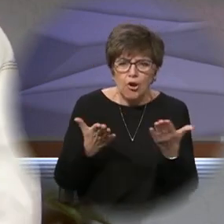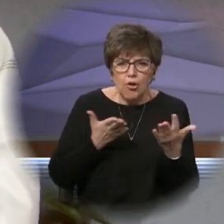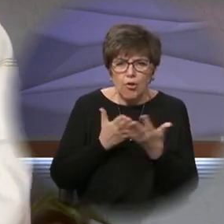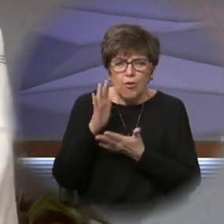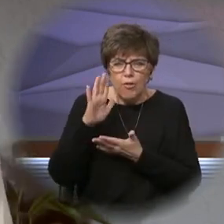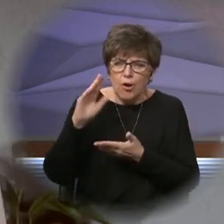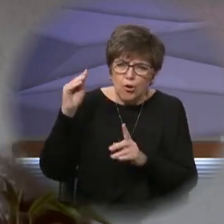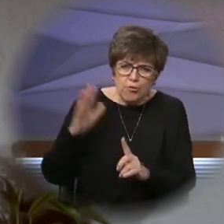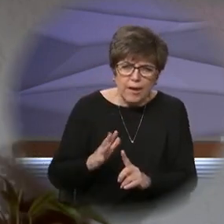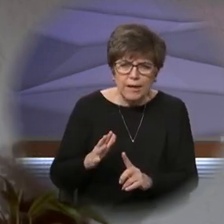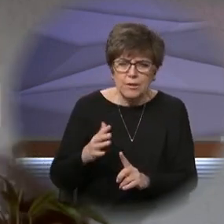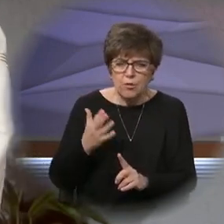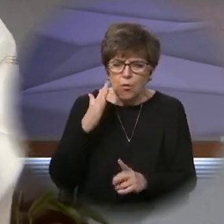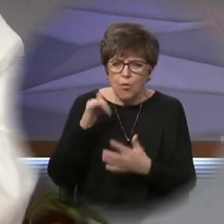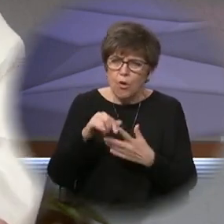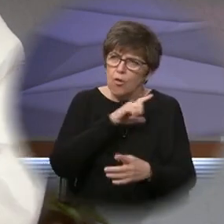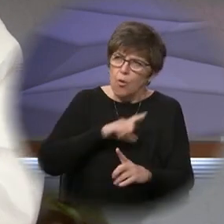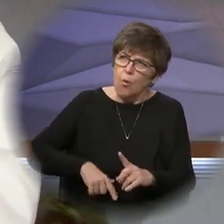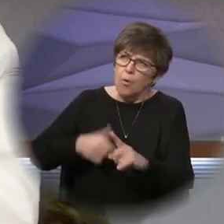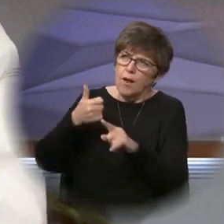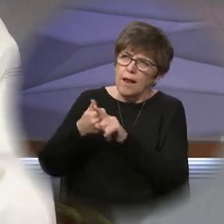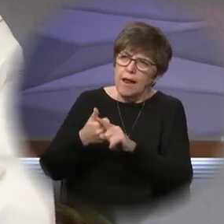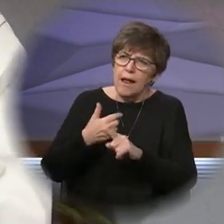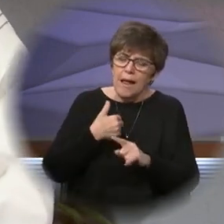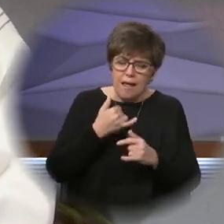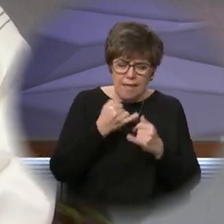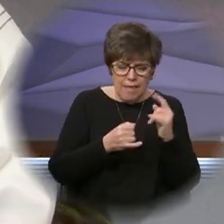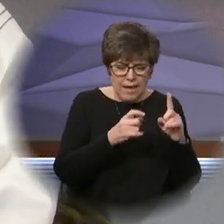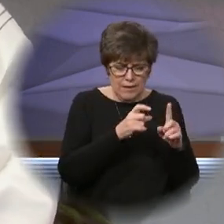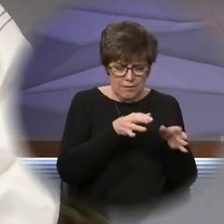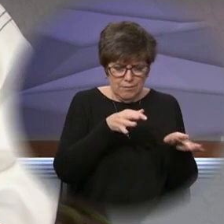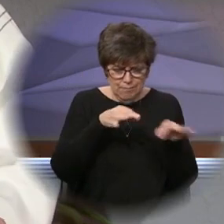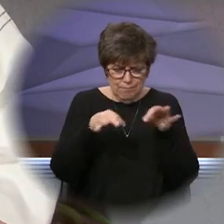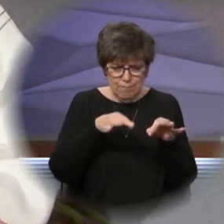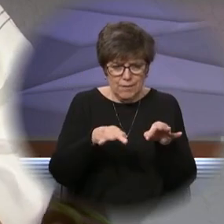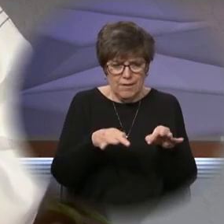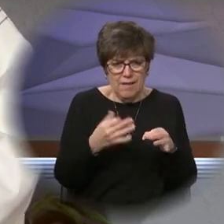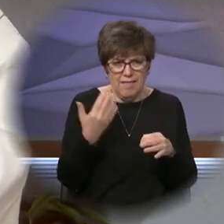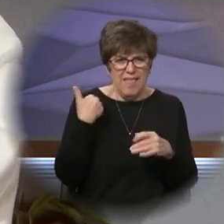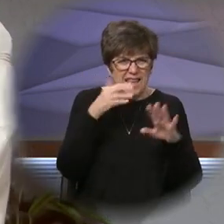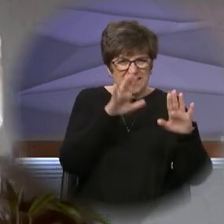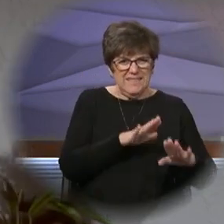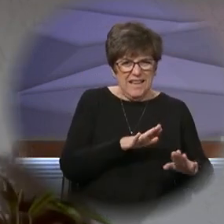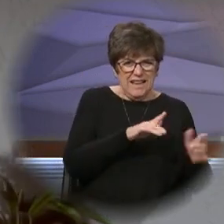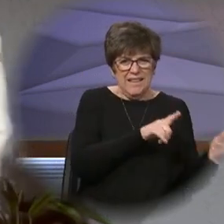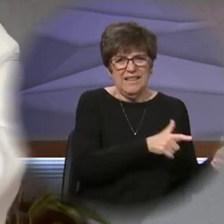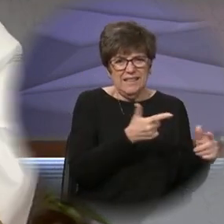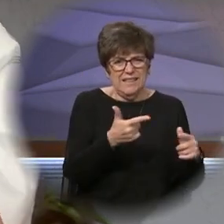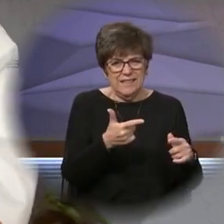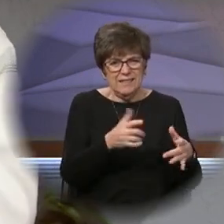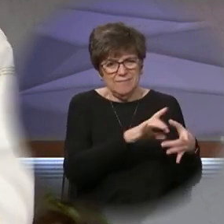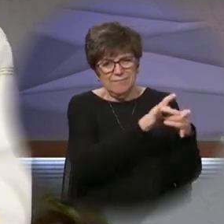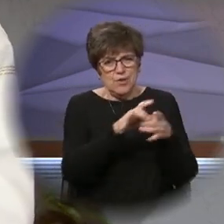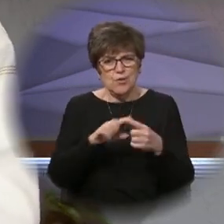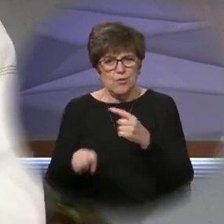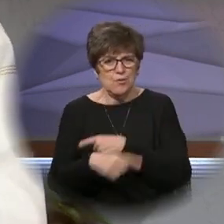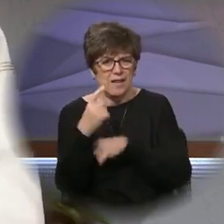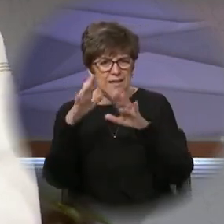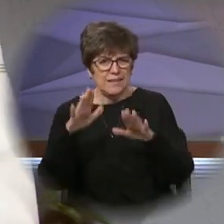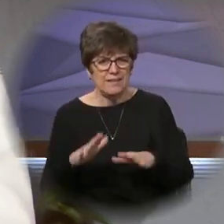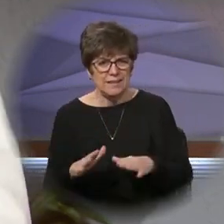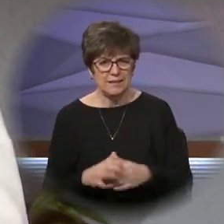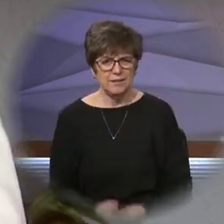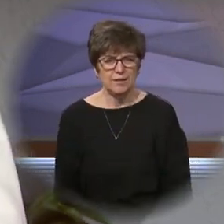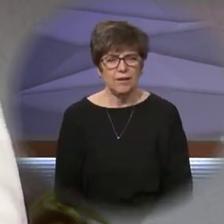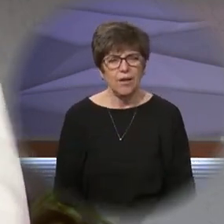that grace, we know that the Lord," as those last words were shared last Sunday, and the goodness of all of that